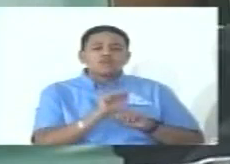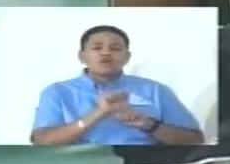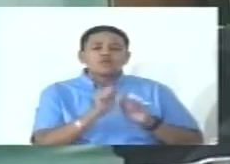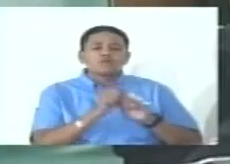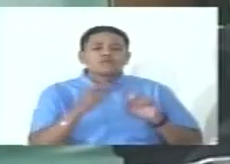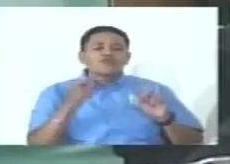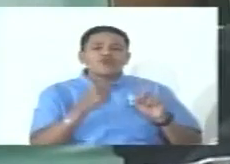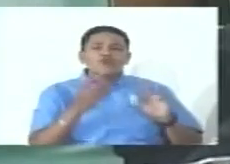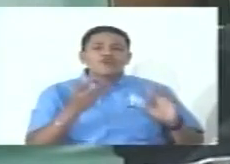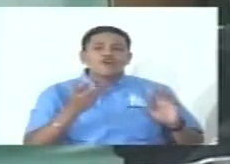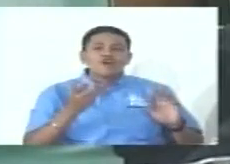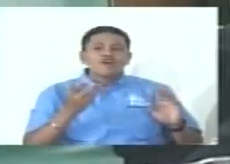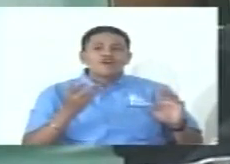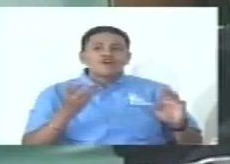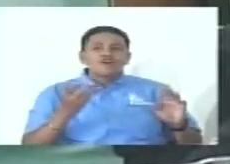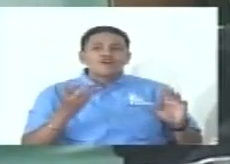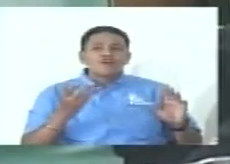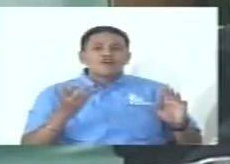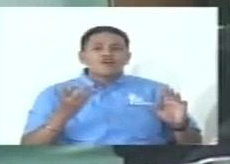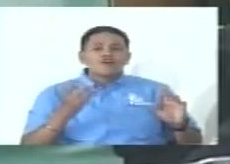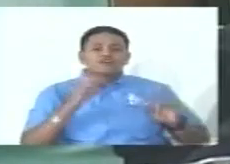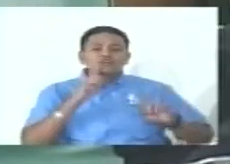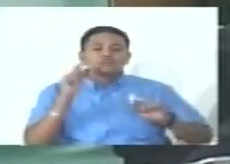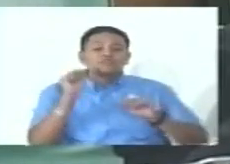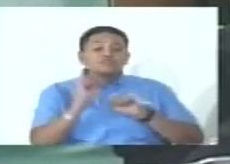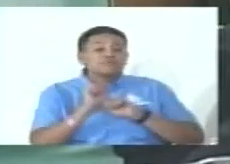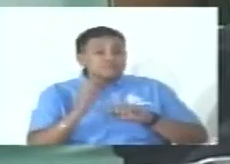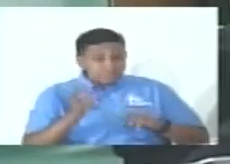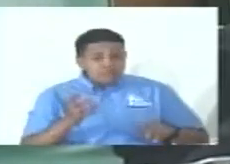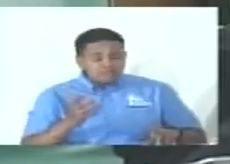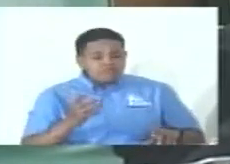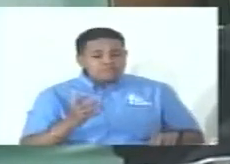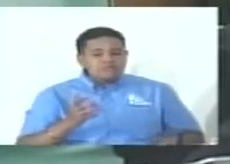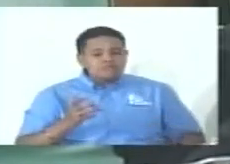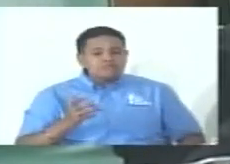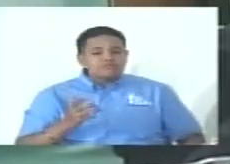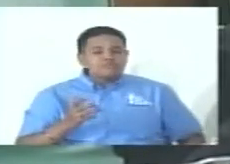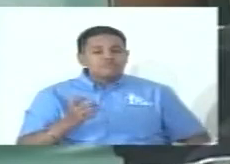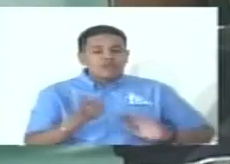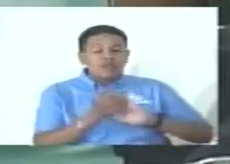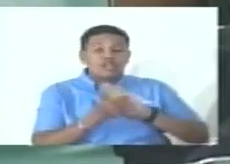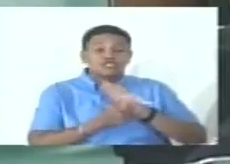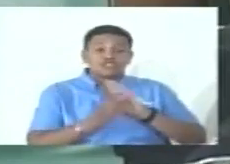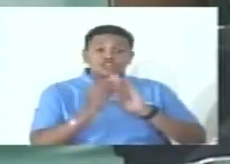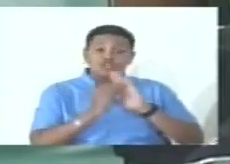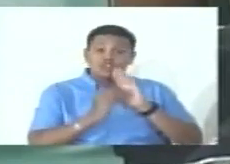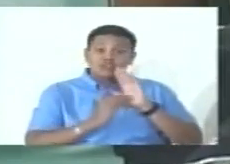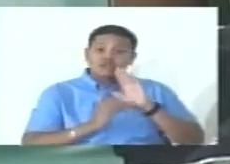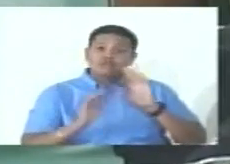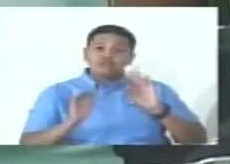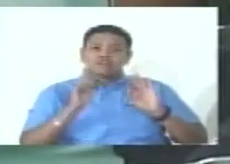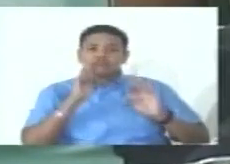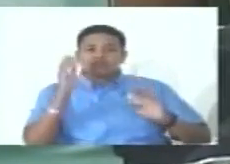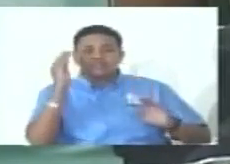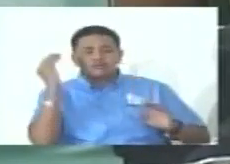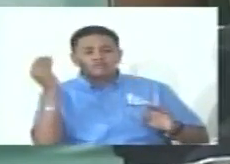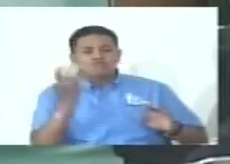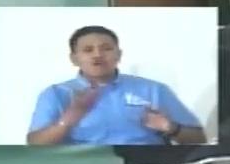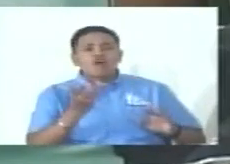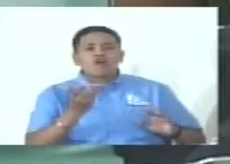her to make sure that the legislation be brought